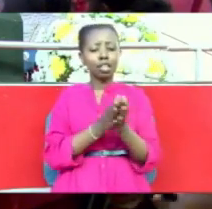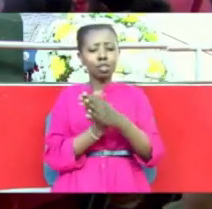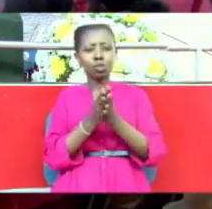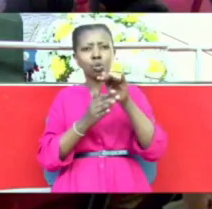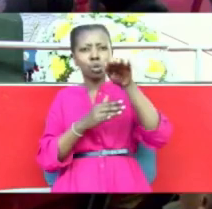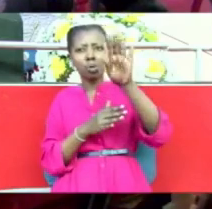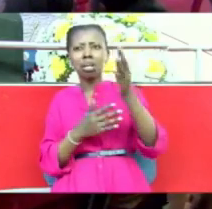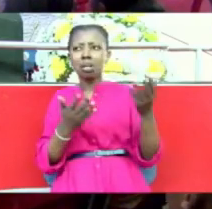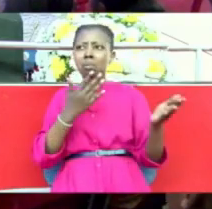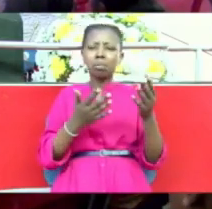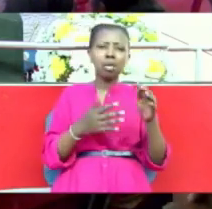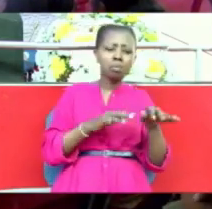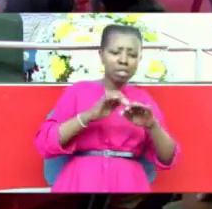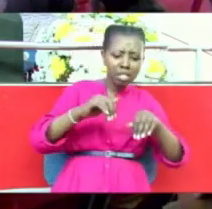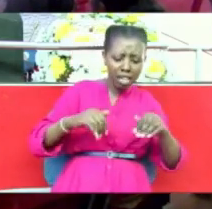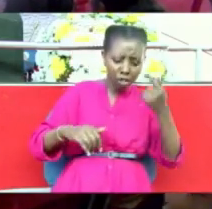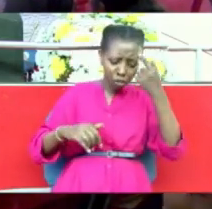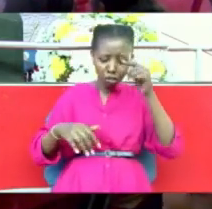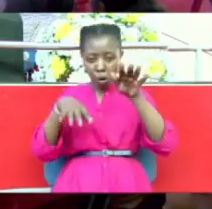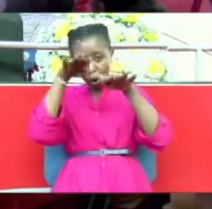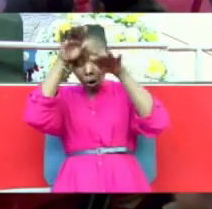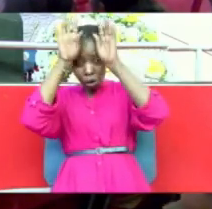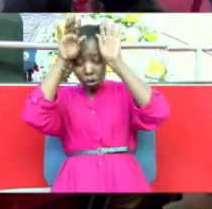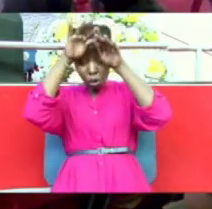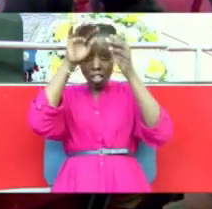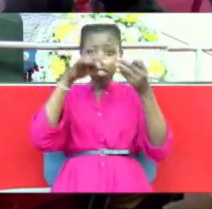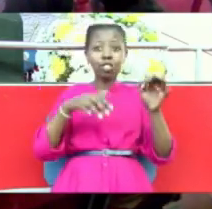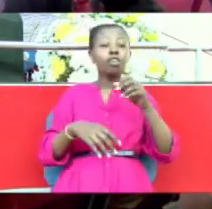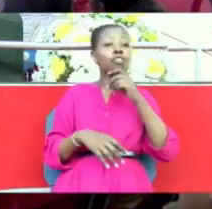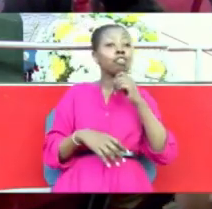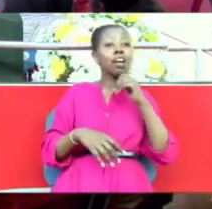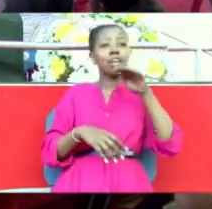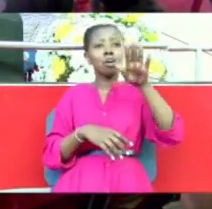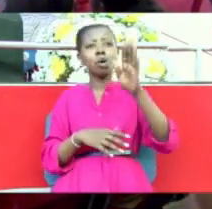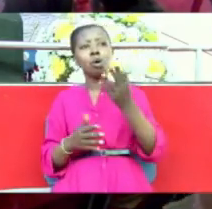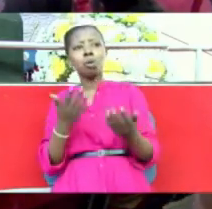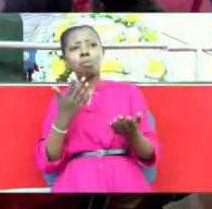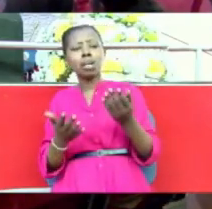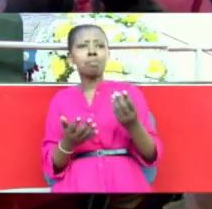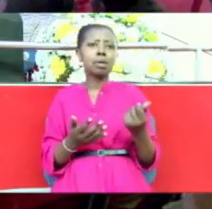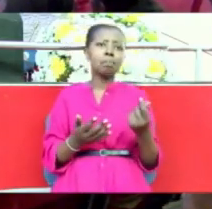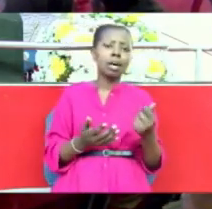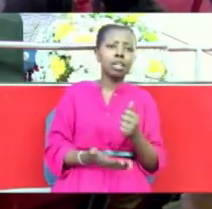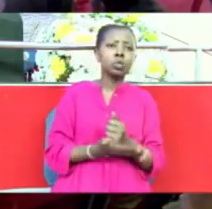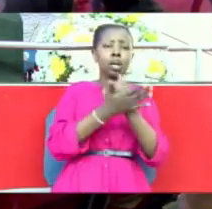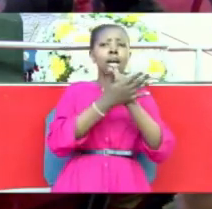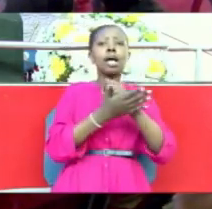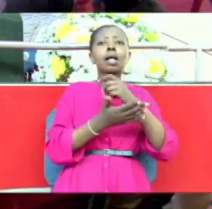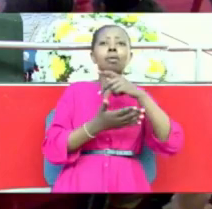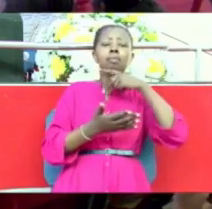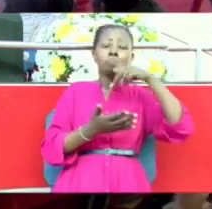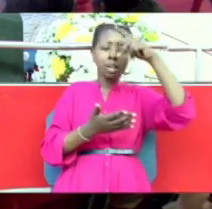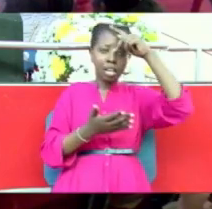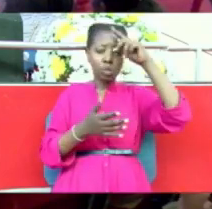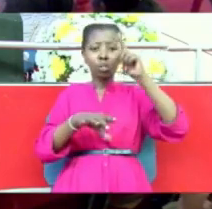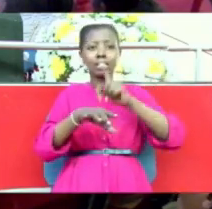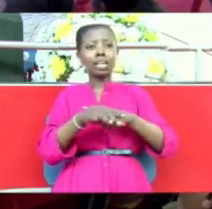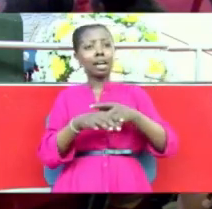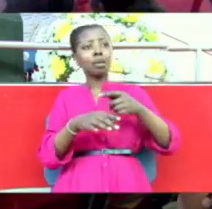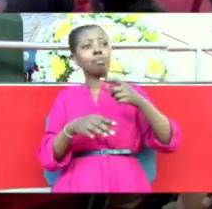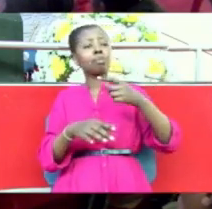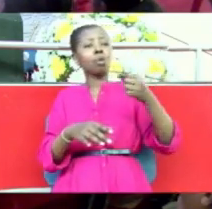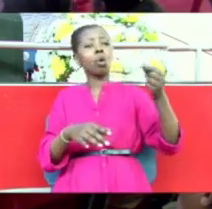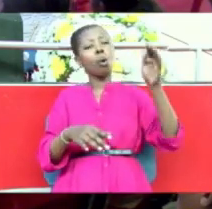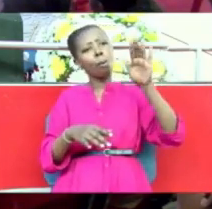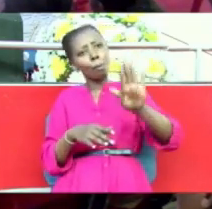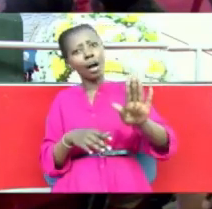looking for donkeys of your father, hiyo unatafuta punda wa baba, or some money to help your parents, ama mtu wa kuwasaidia, when you get back, ukirudi, let there be change.